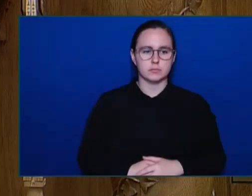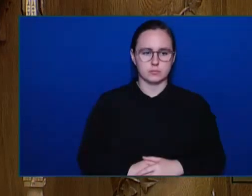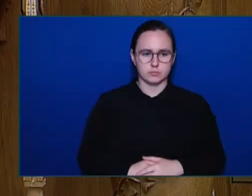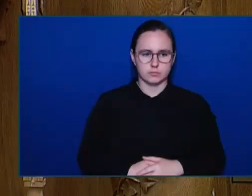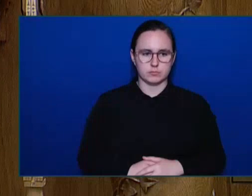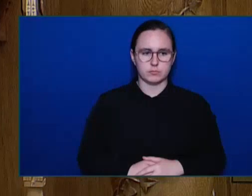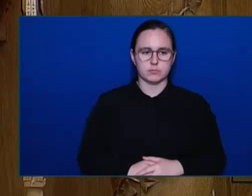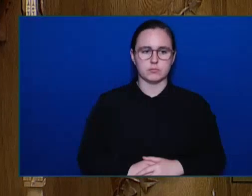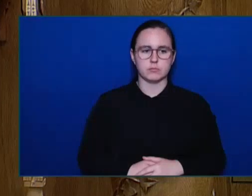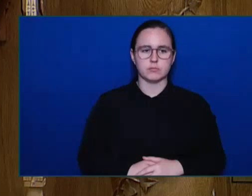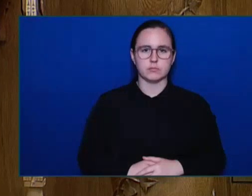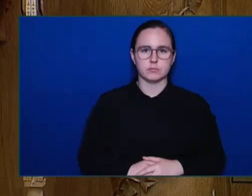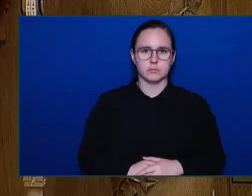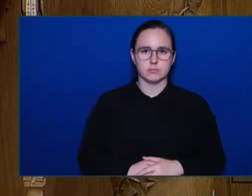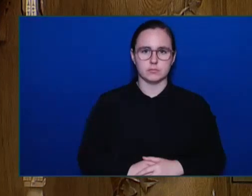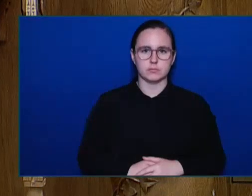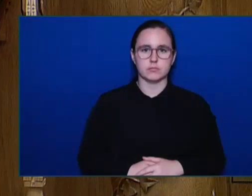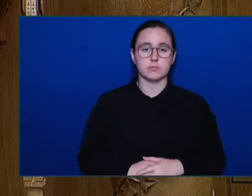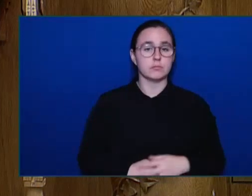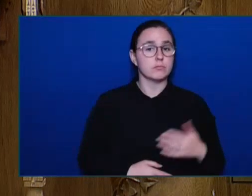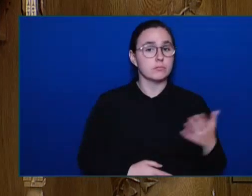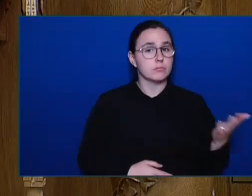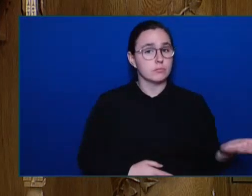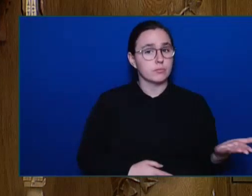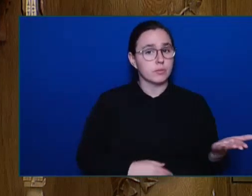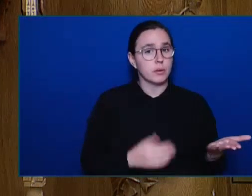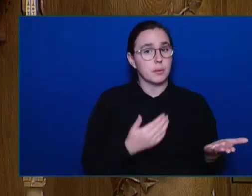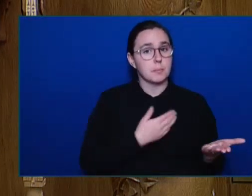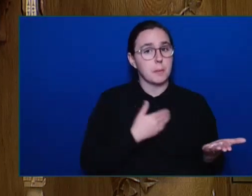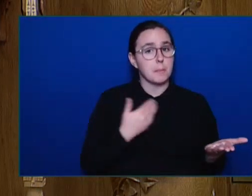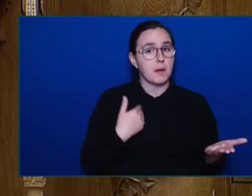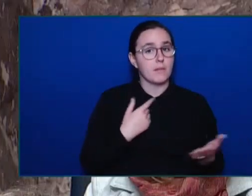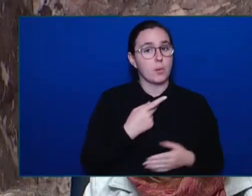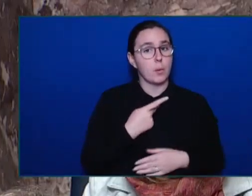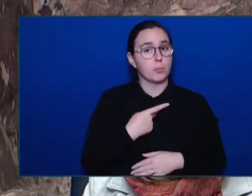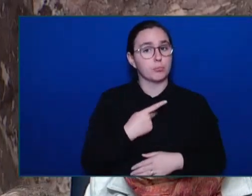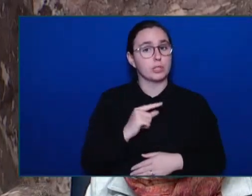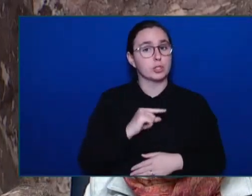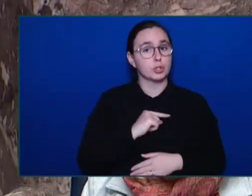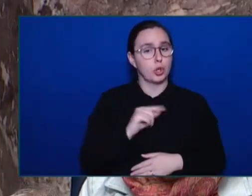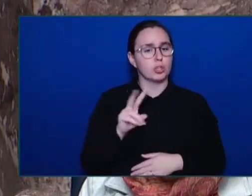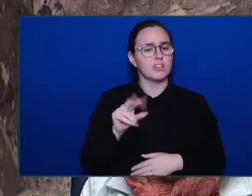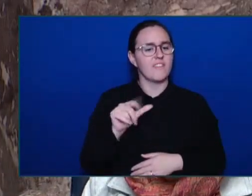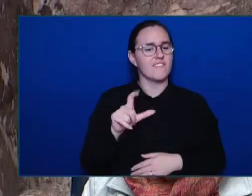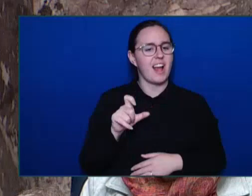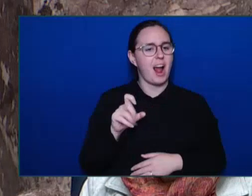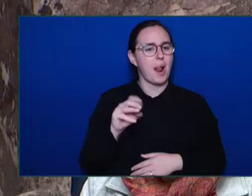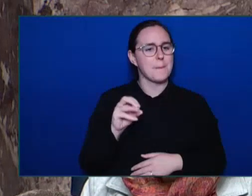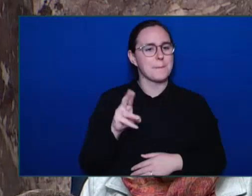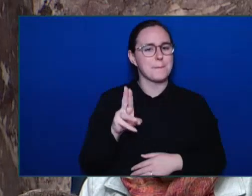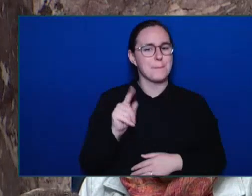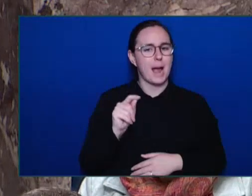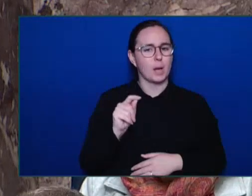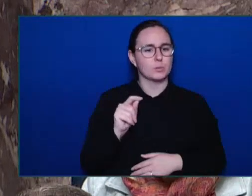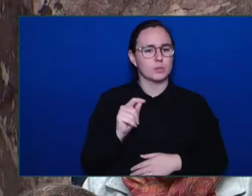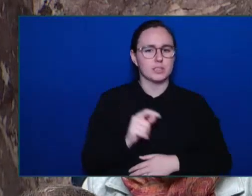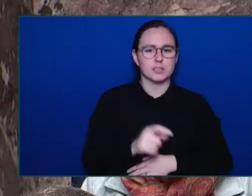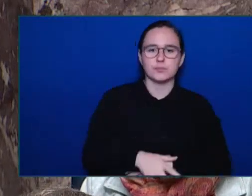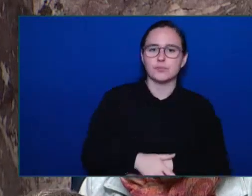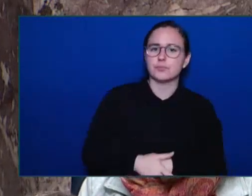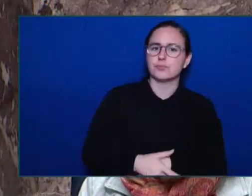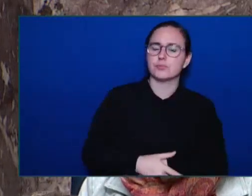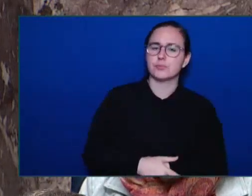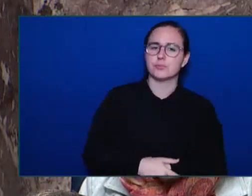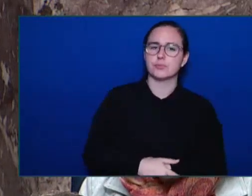Member for Prince George Valemount. Well, thank you very much. Well, the Solicitor General might want to attempt to